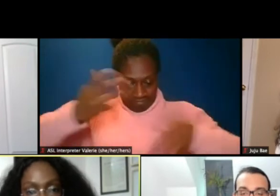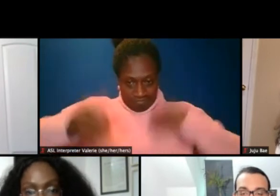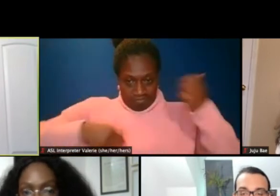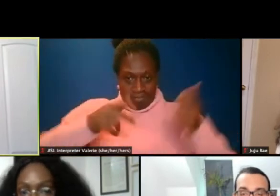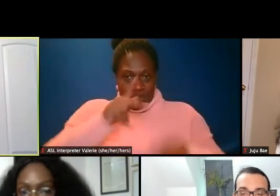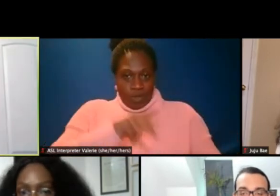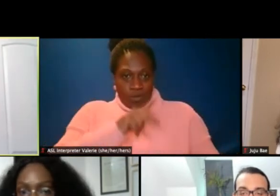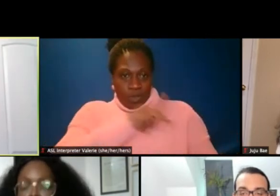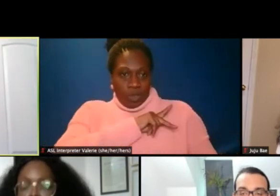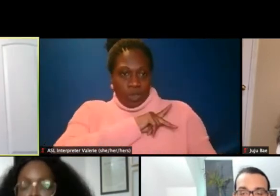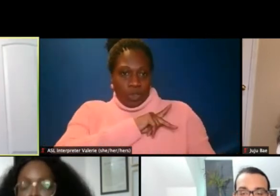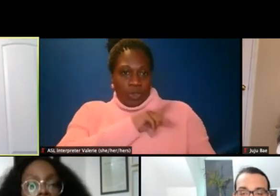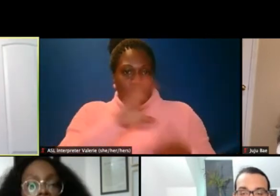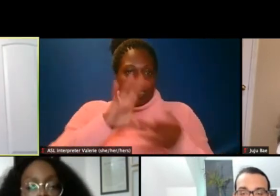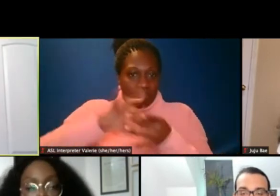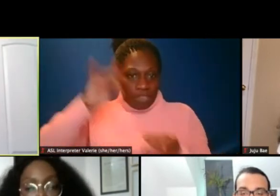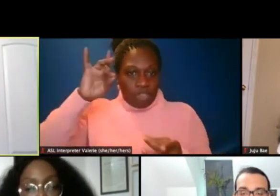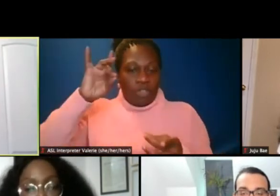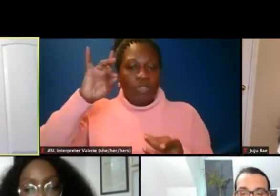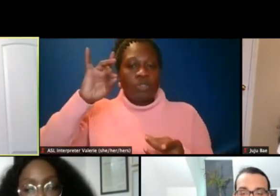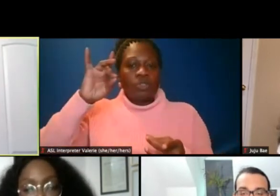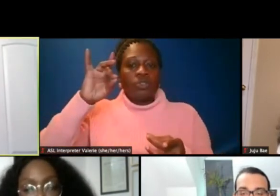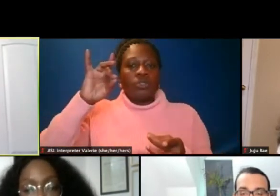personal and spiritual